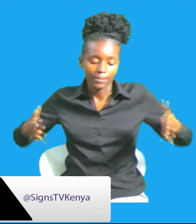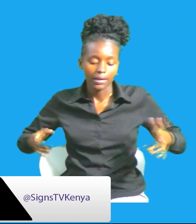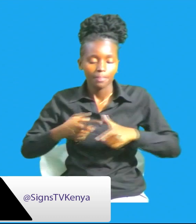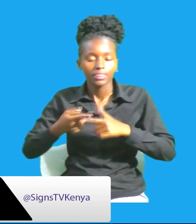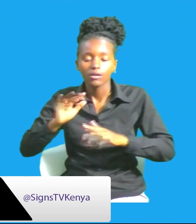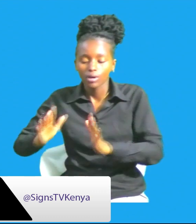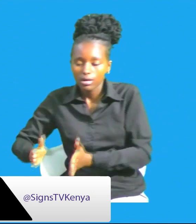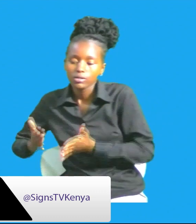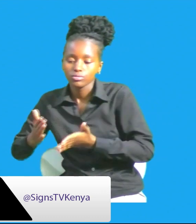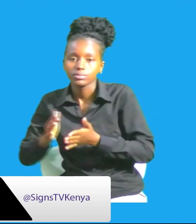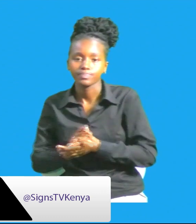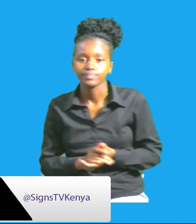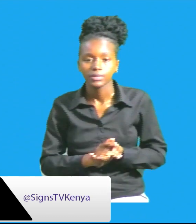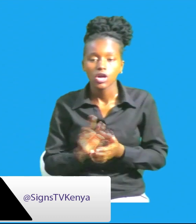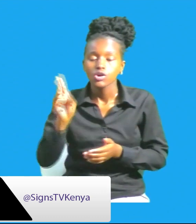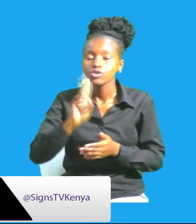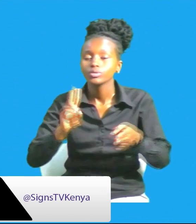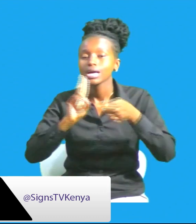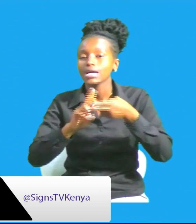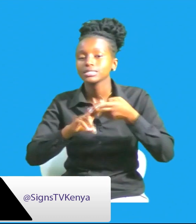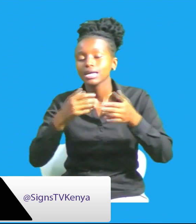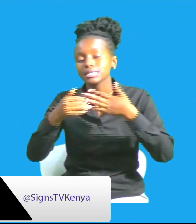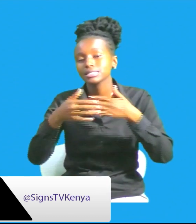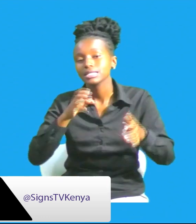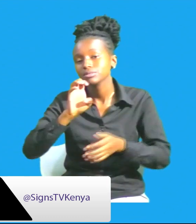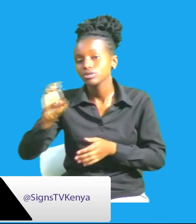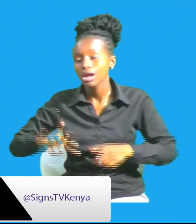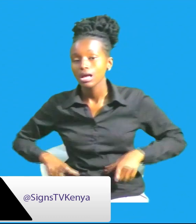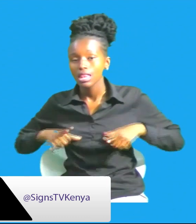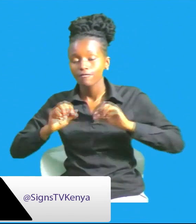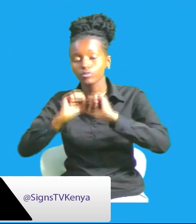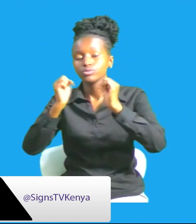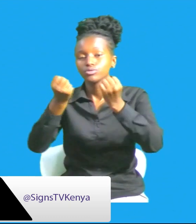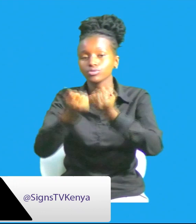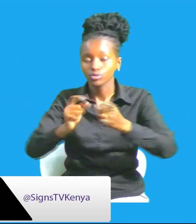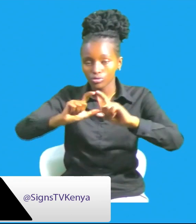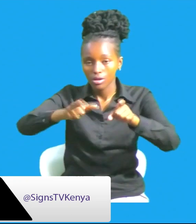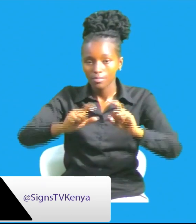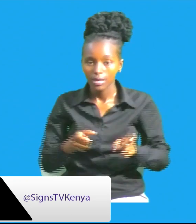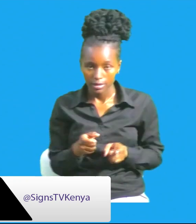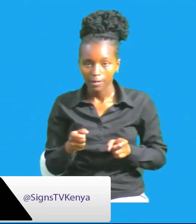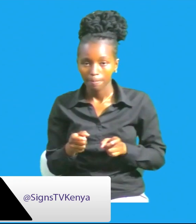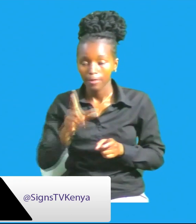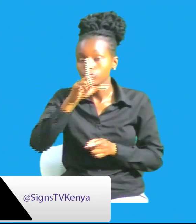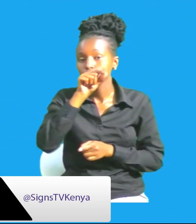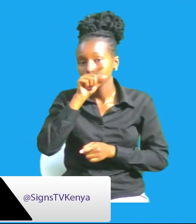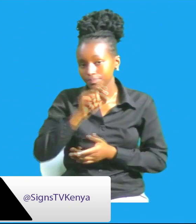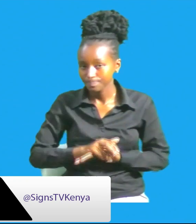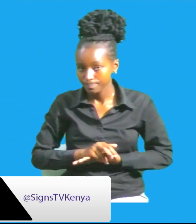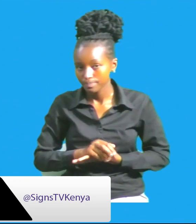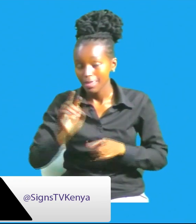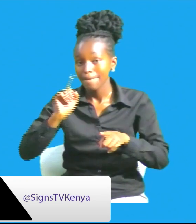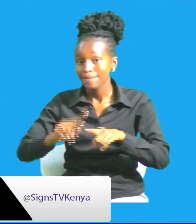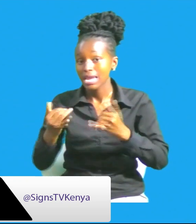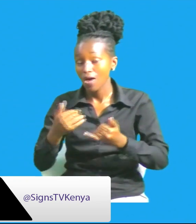me ukitumia #Science Mashariki live pale hivi kwenye mtandao wetu wa Twitter. But talking